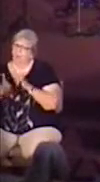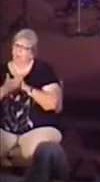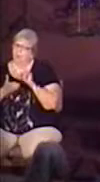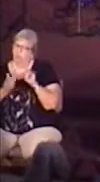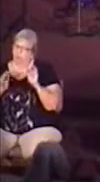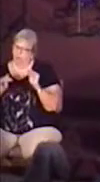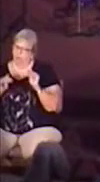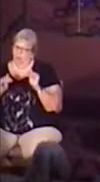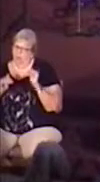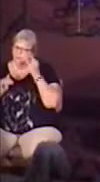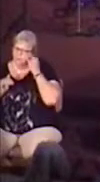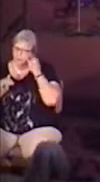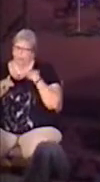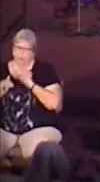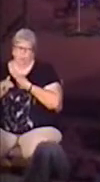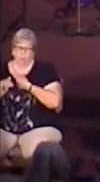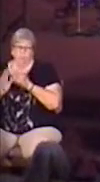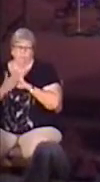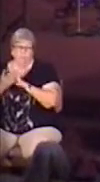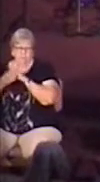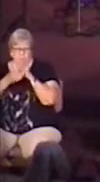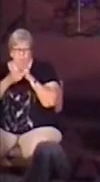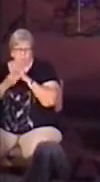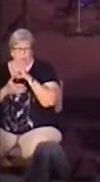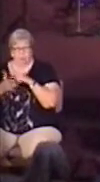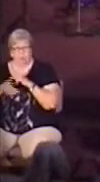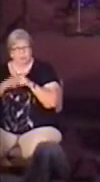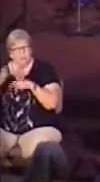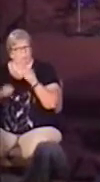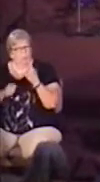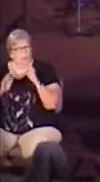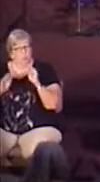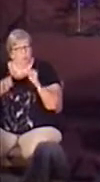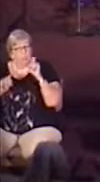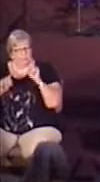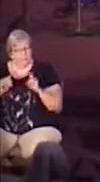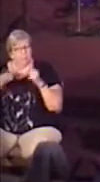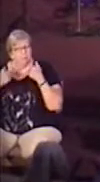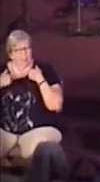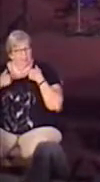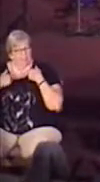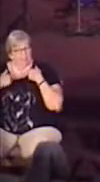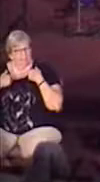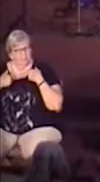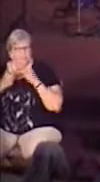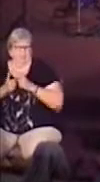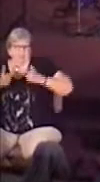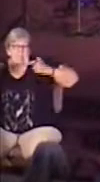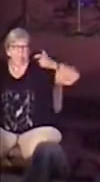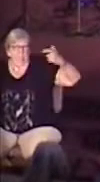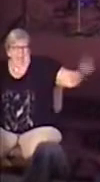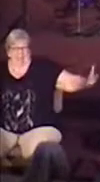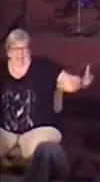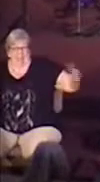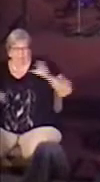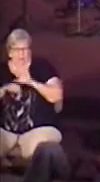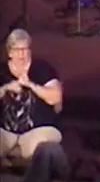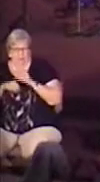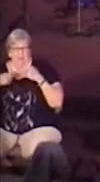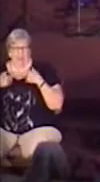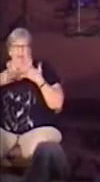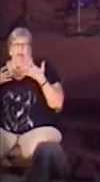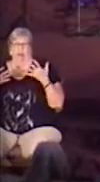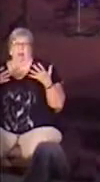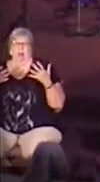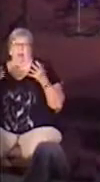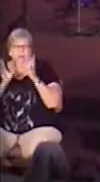hope? I mean, if we're going to be unified, what kind of one hope do we have? To be a megachurch? To have a lot of